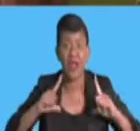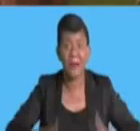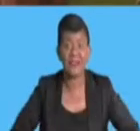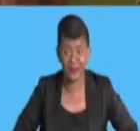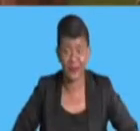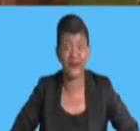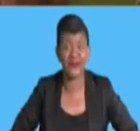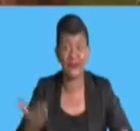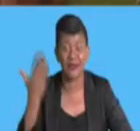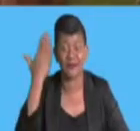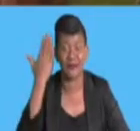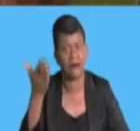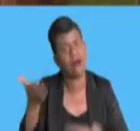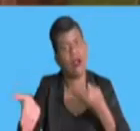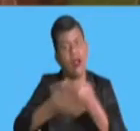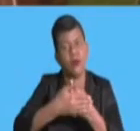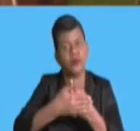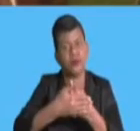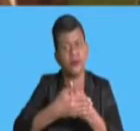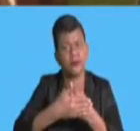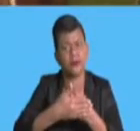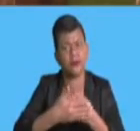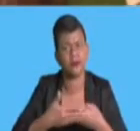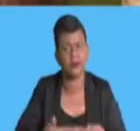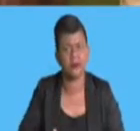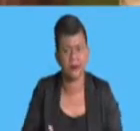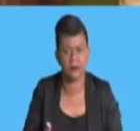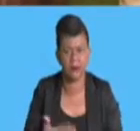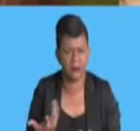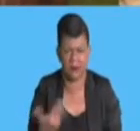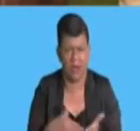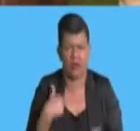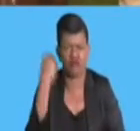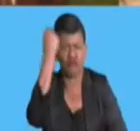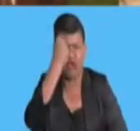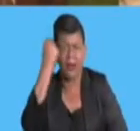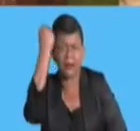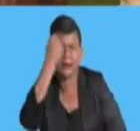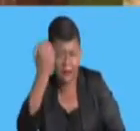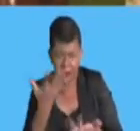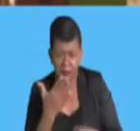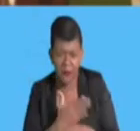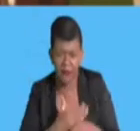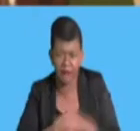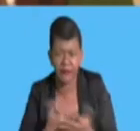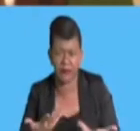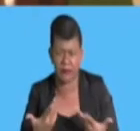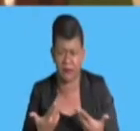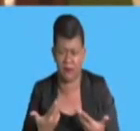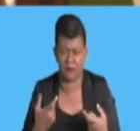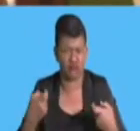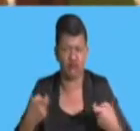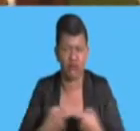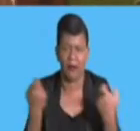been reduced to being one of the most stressful jobs in the country. If they dispute that, Mr. Speaker, I challenge them to issue a statement and